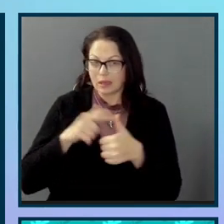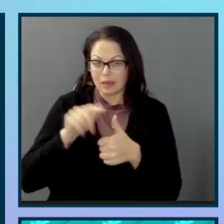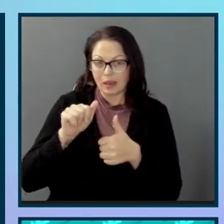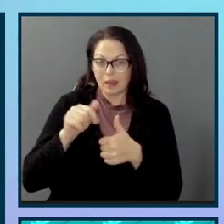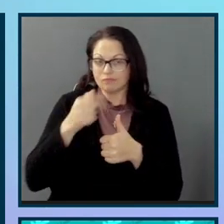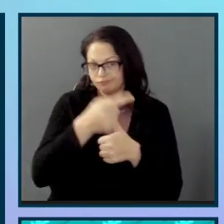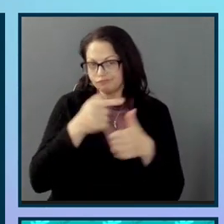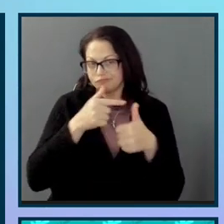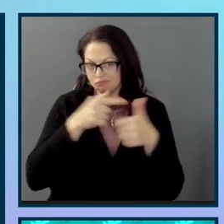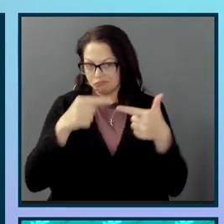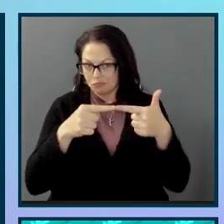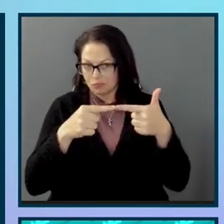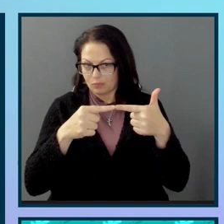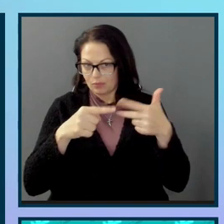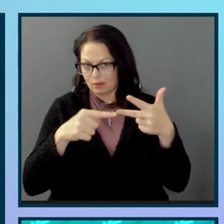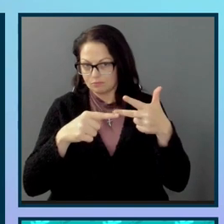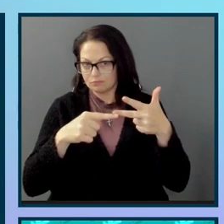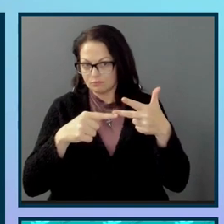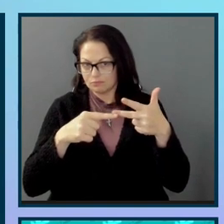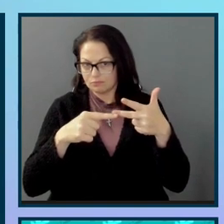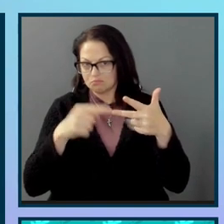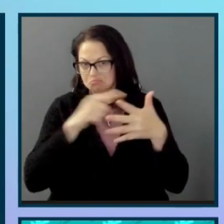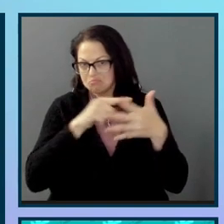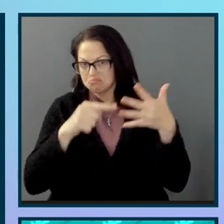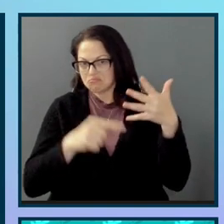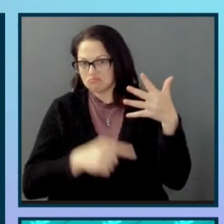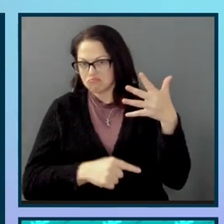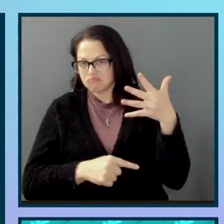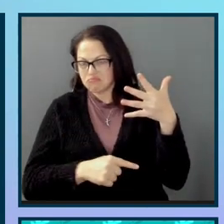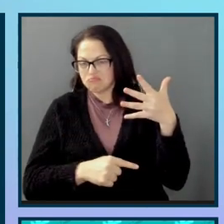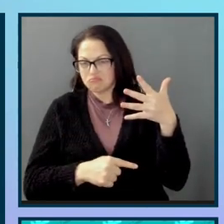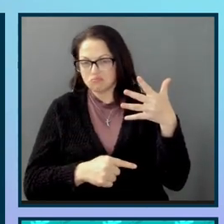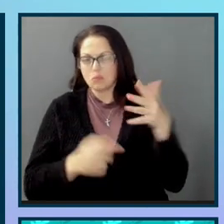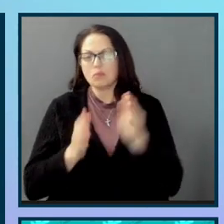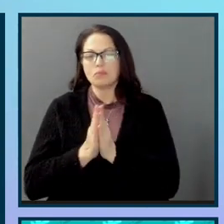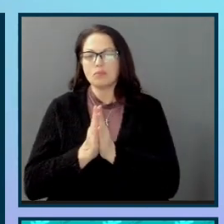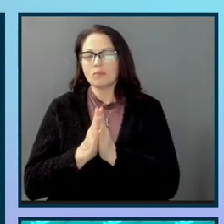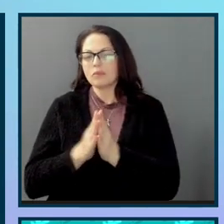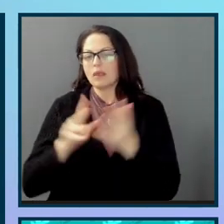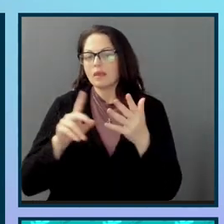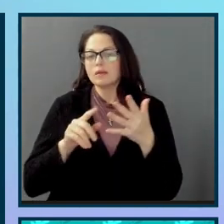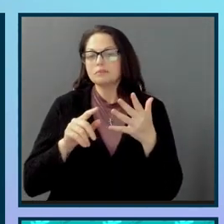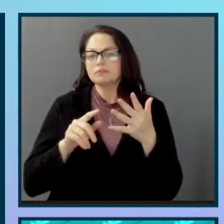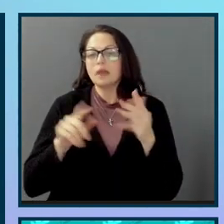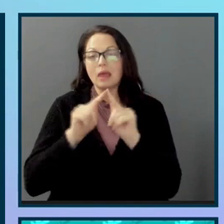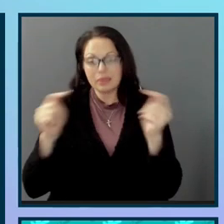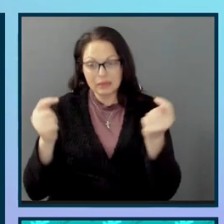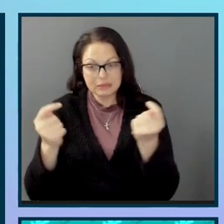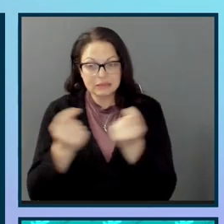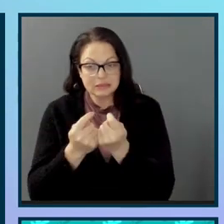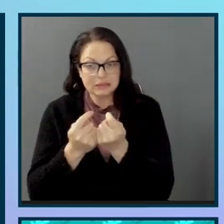Brown, Michael Tritter, Darlin Weiss, and the team was led by Don Buckley with very little studio oversight. The team was